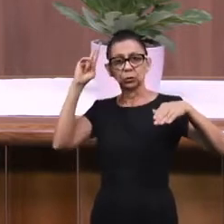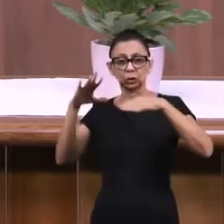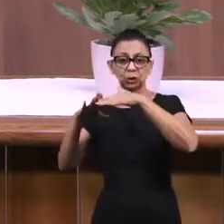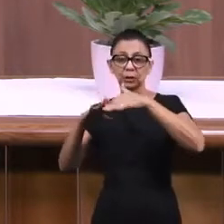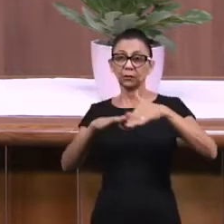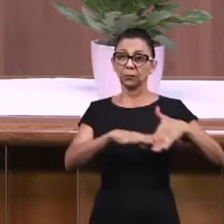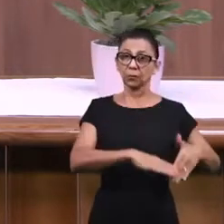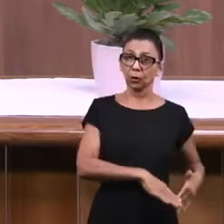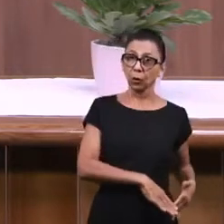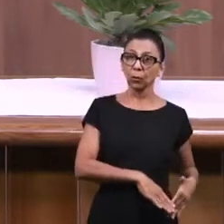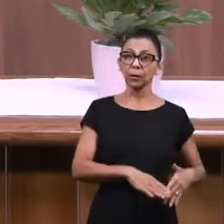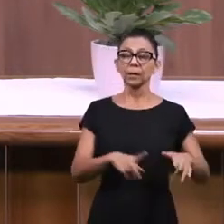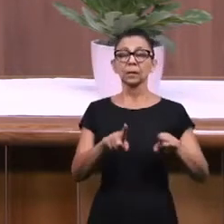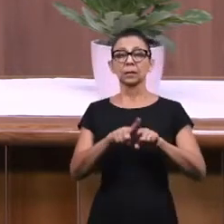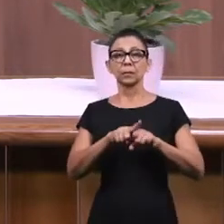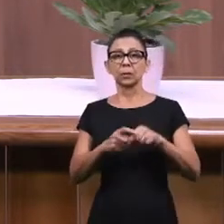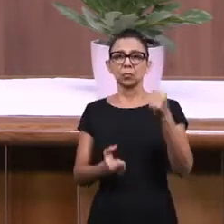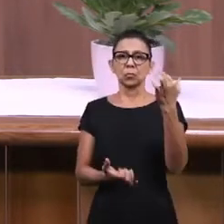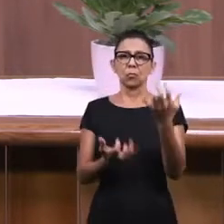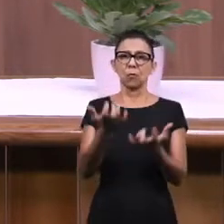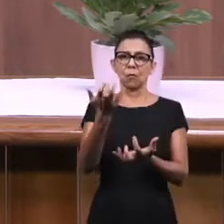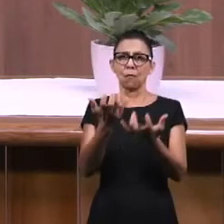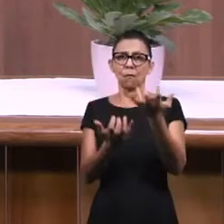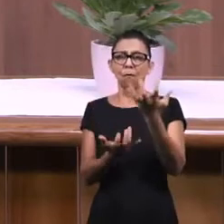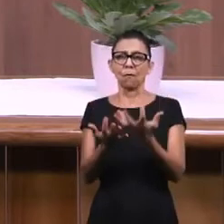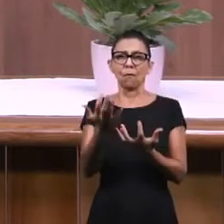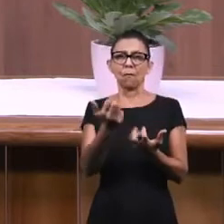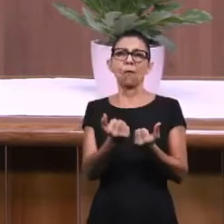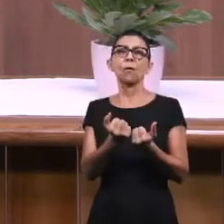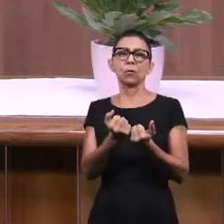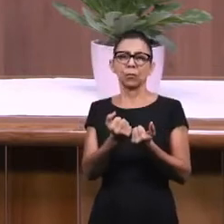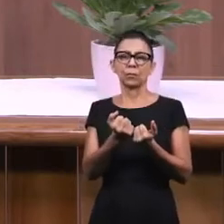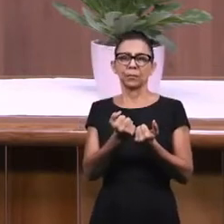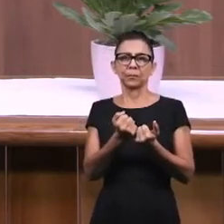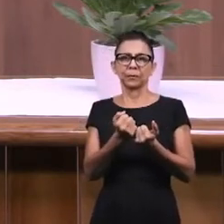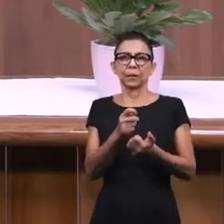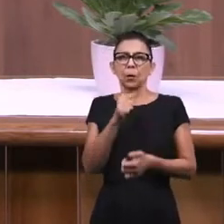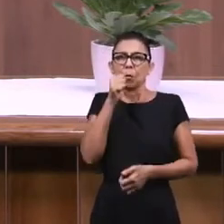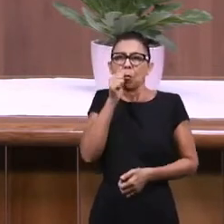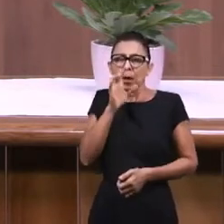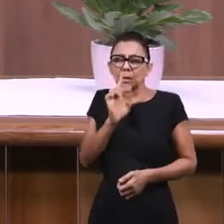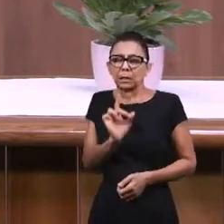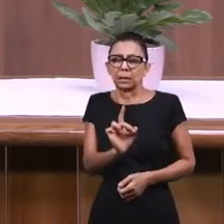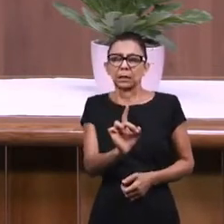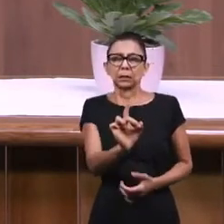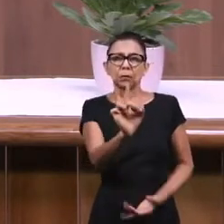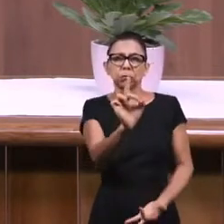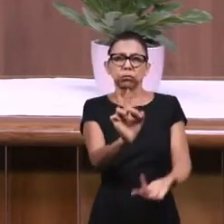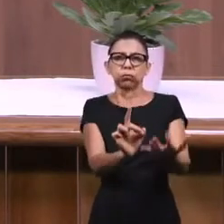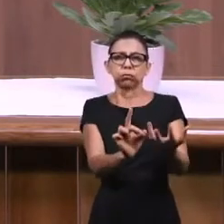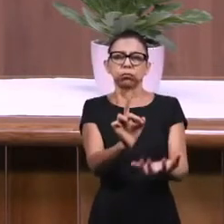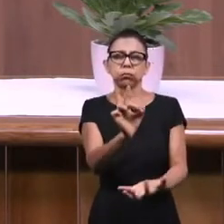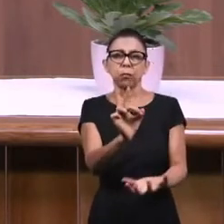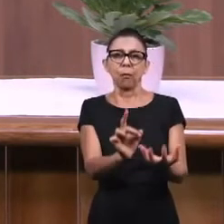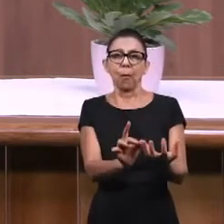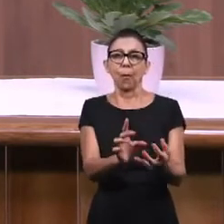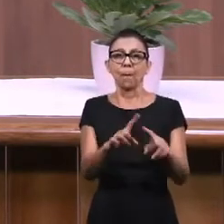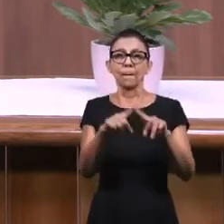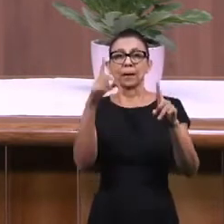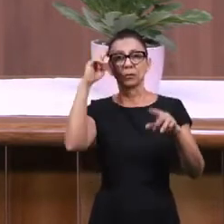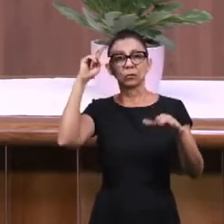Daniel. Daniel even thought that the Lord didn't hear him, but he never gave up. He continued and he kept